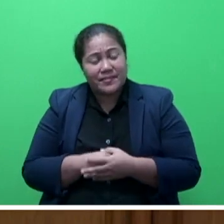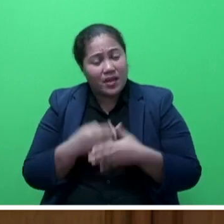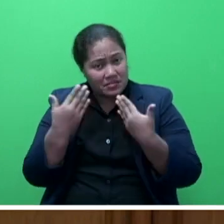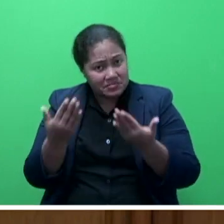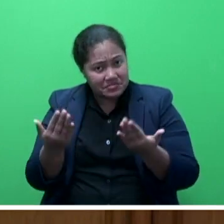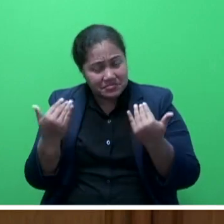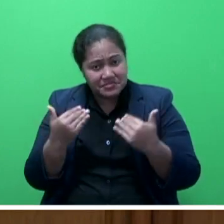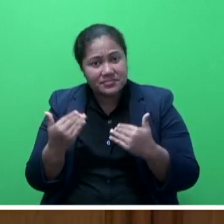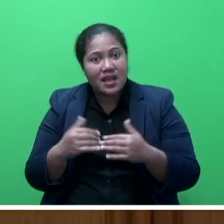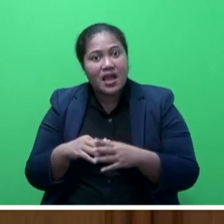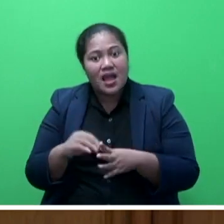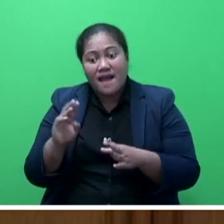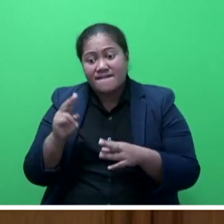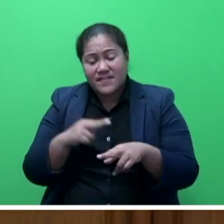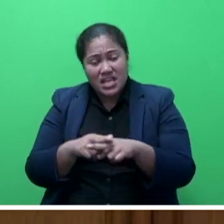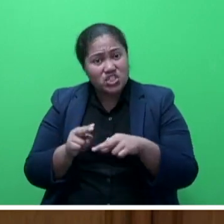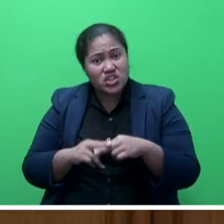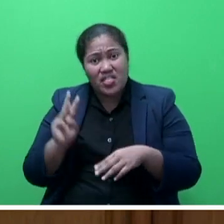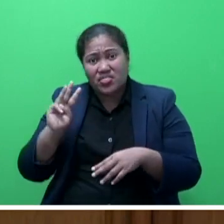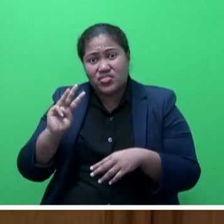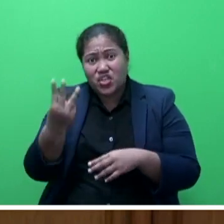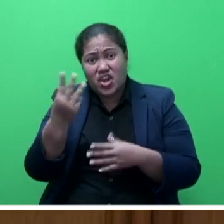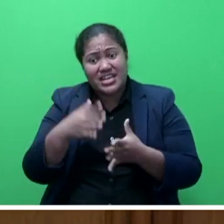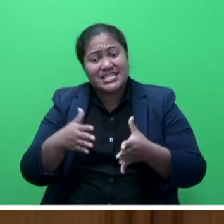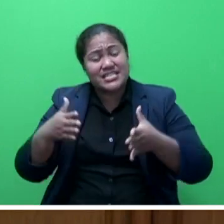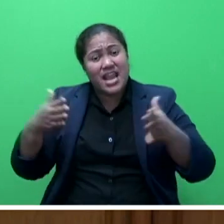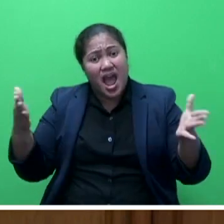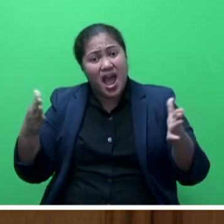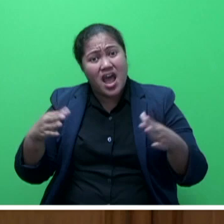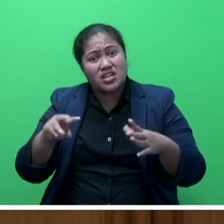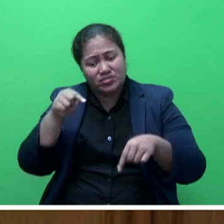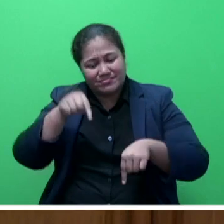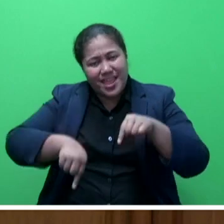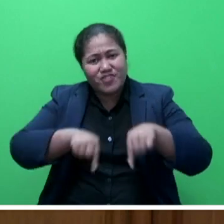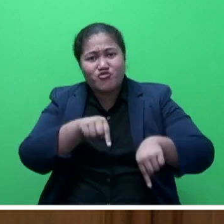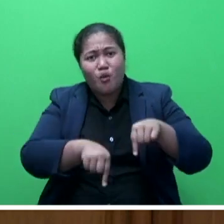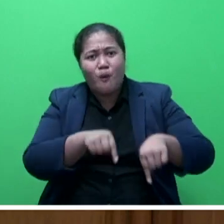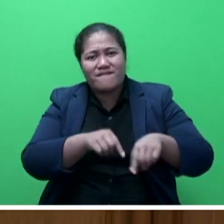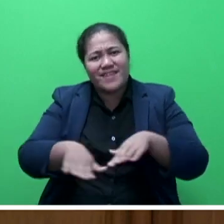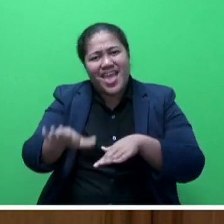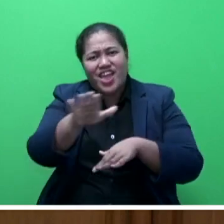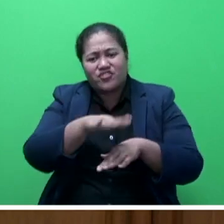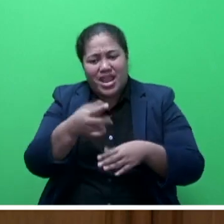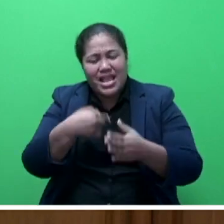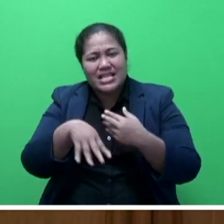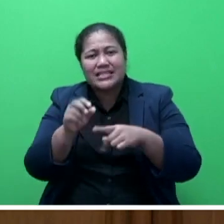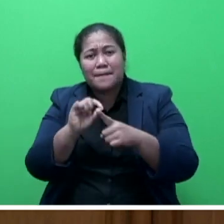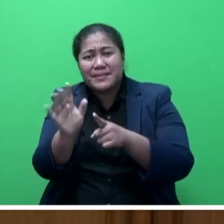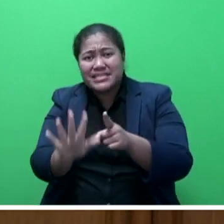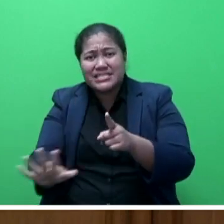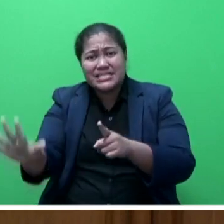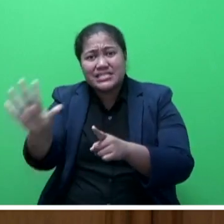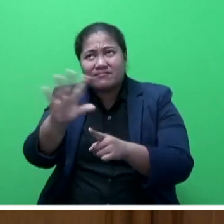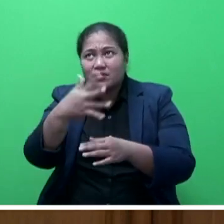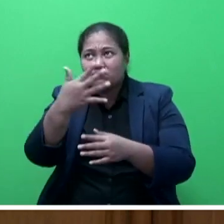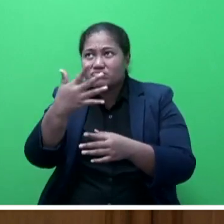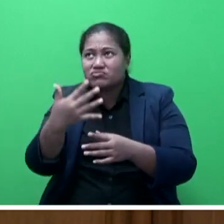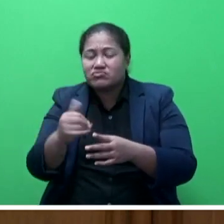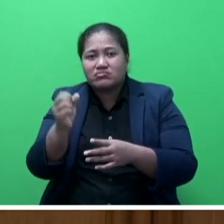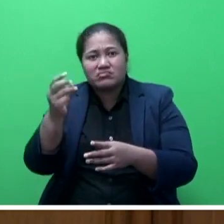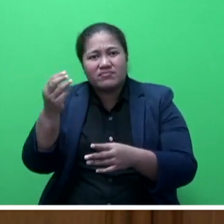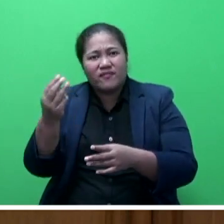has the third largest mangrove area in the Pacific, with an estimated 46,600